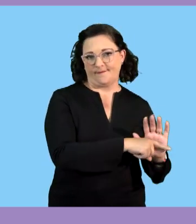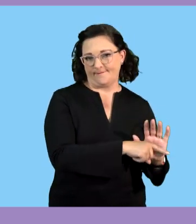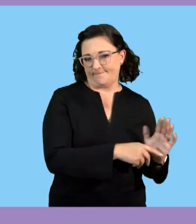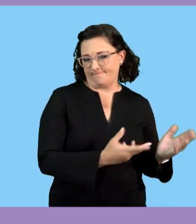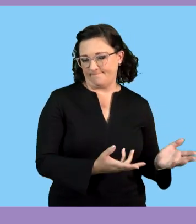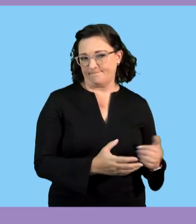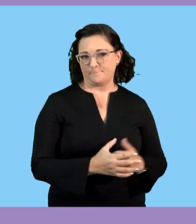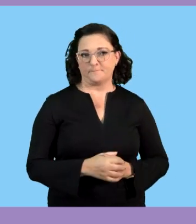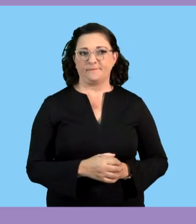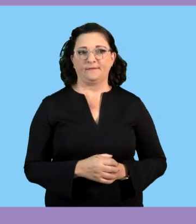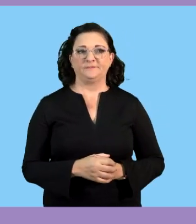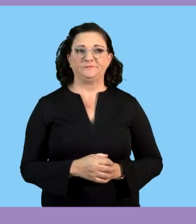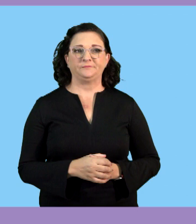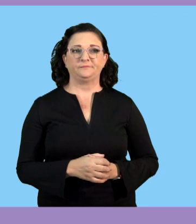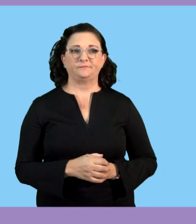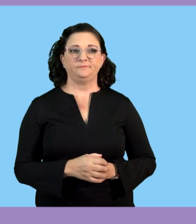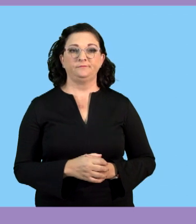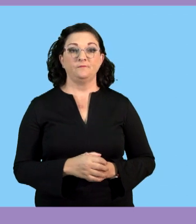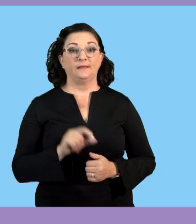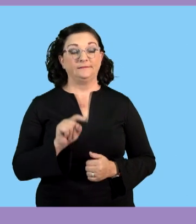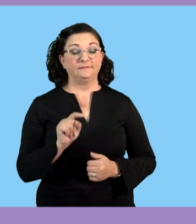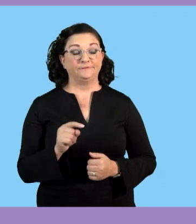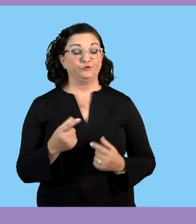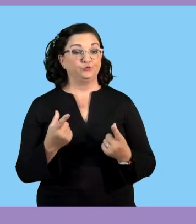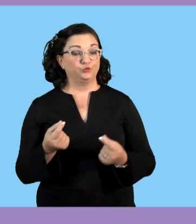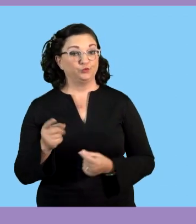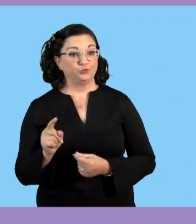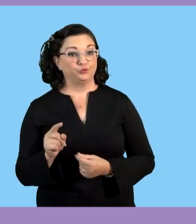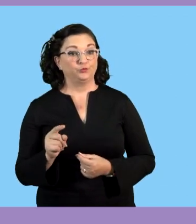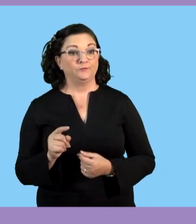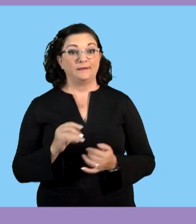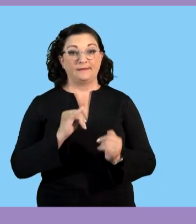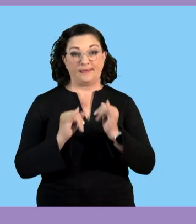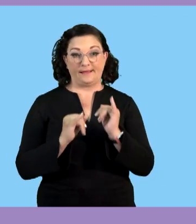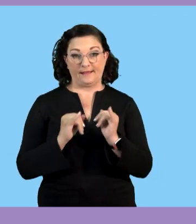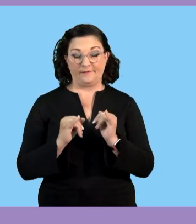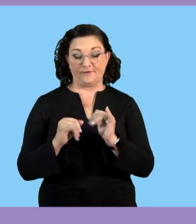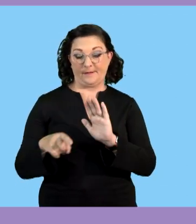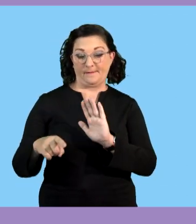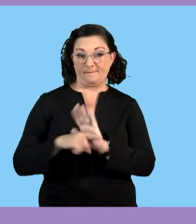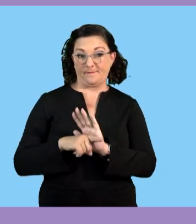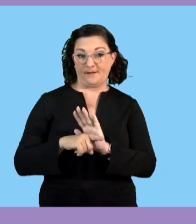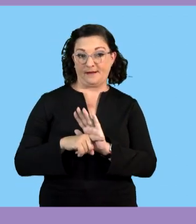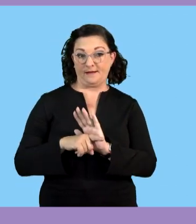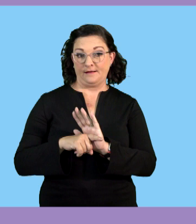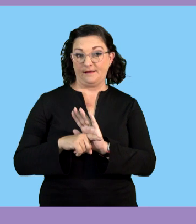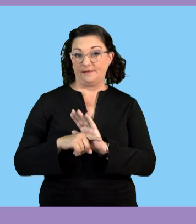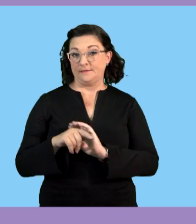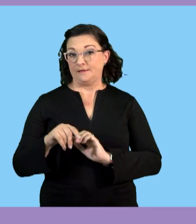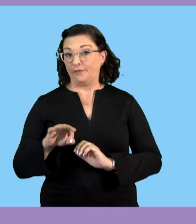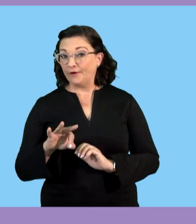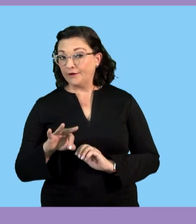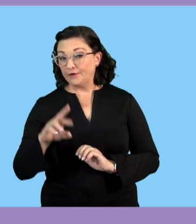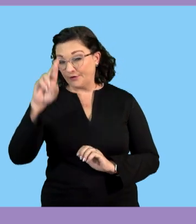x that is there, or that minus x. And on this side of the equal sign, we have 11 minus 3.